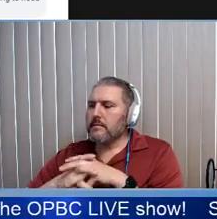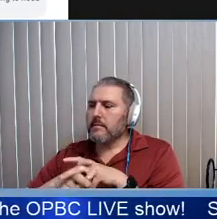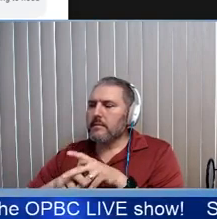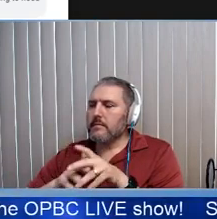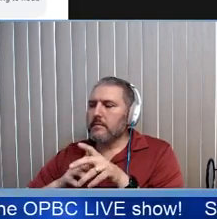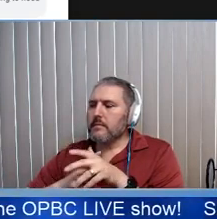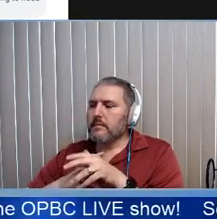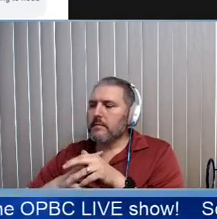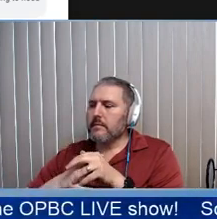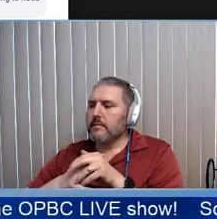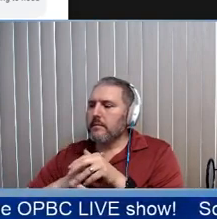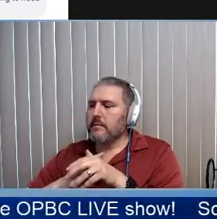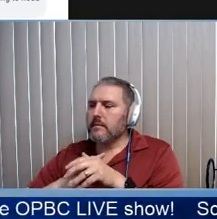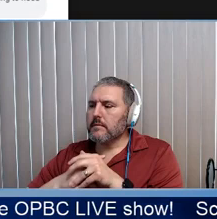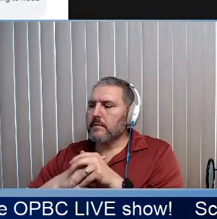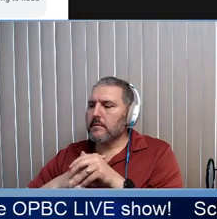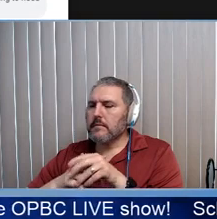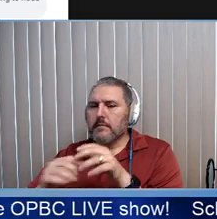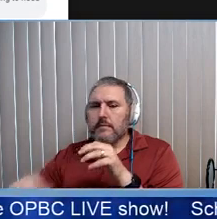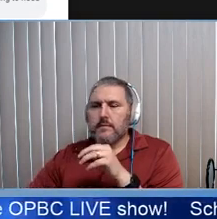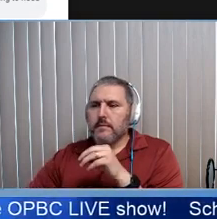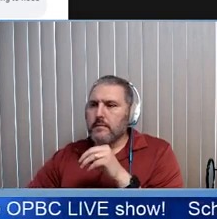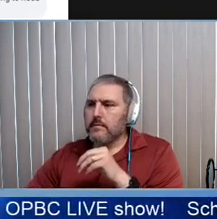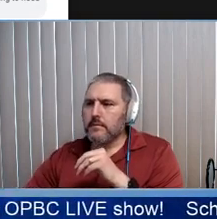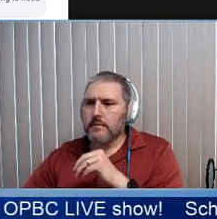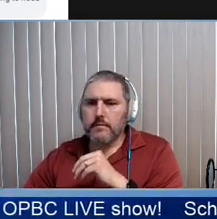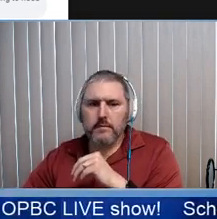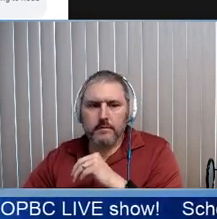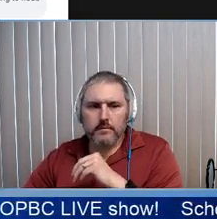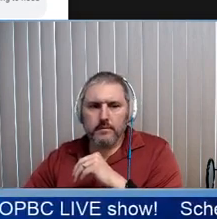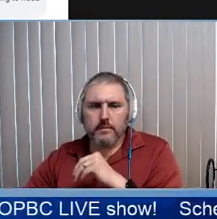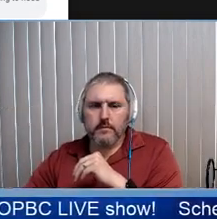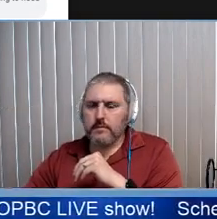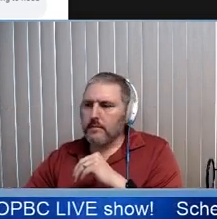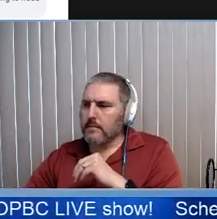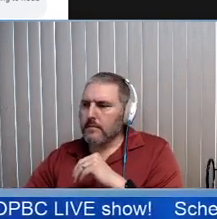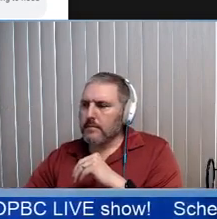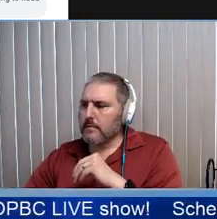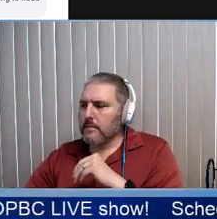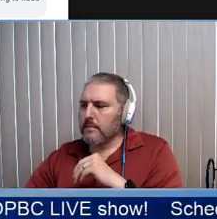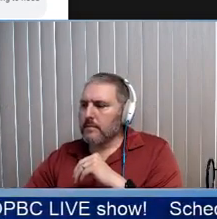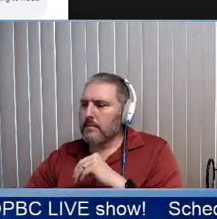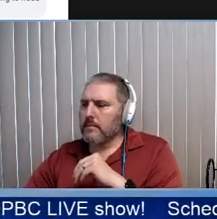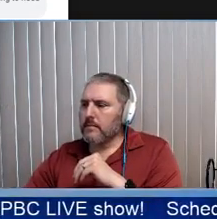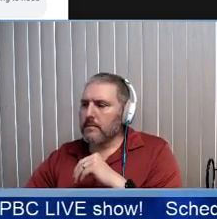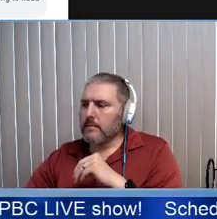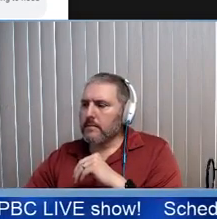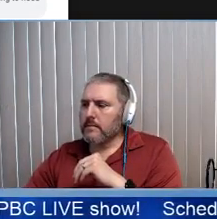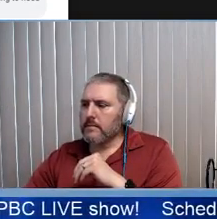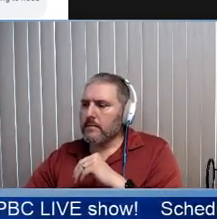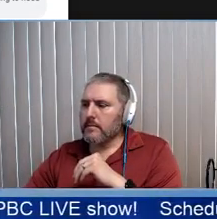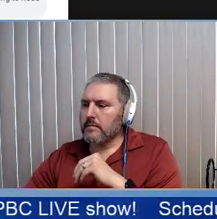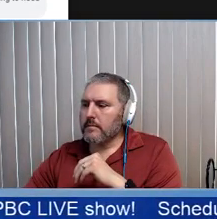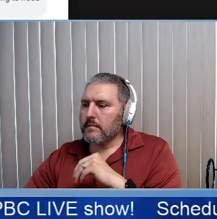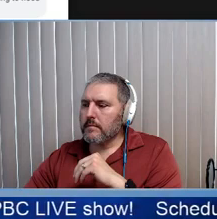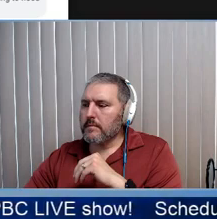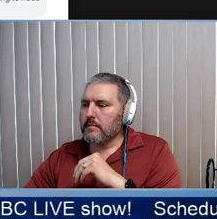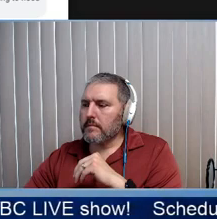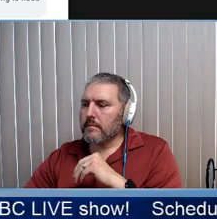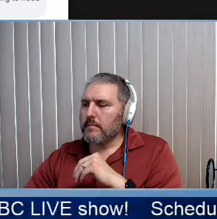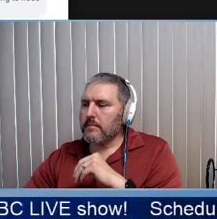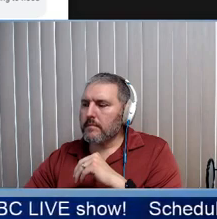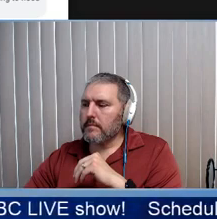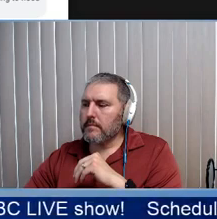the sun falling. But the showers we need. There shall